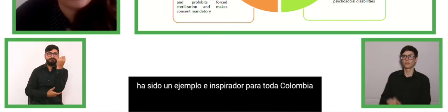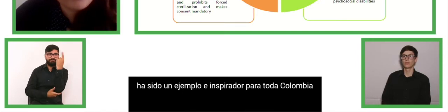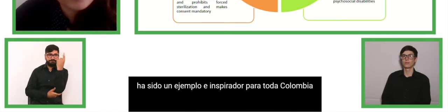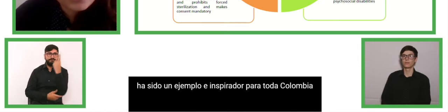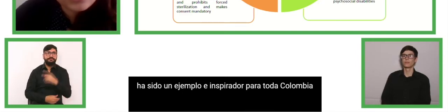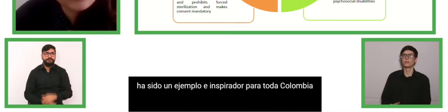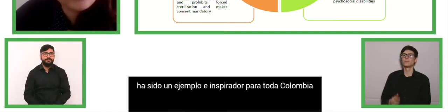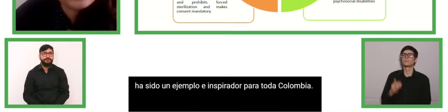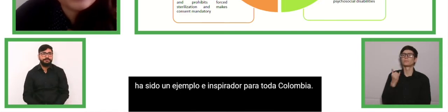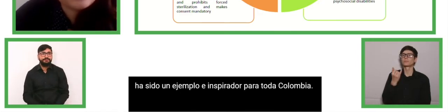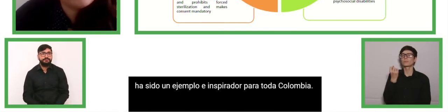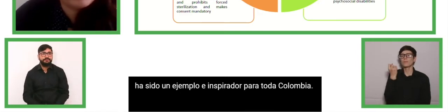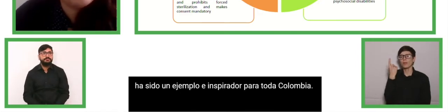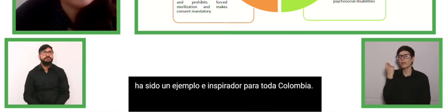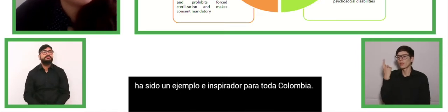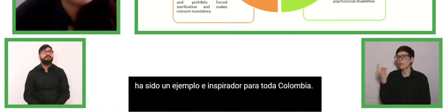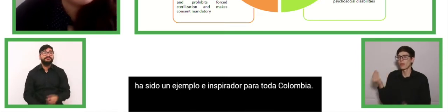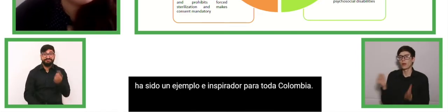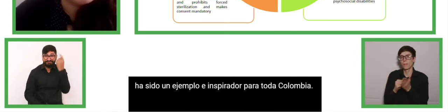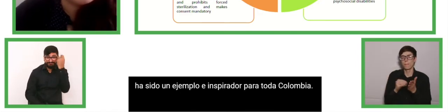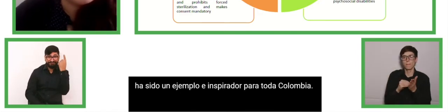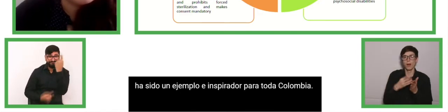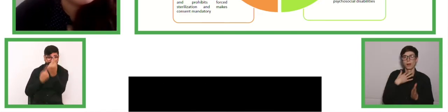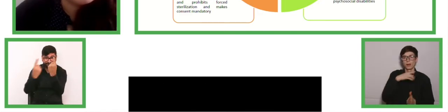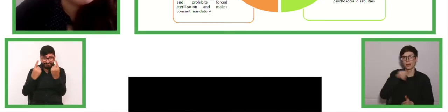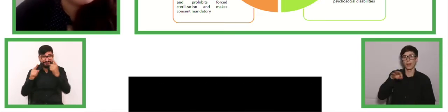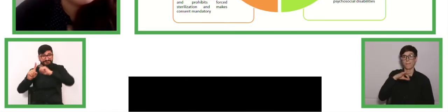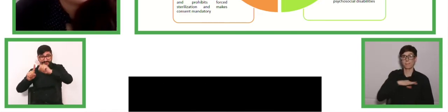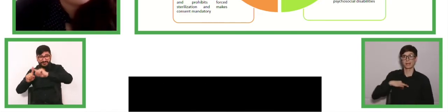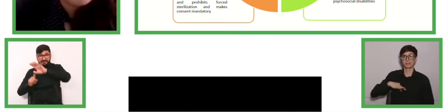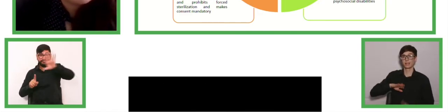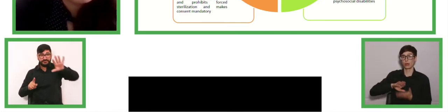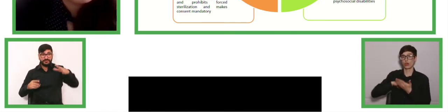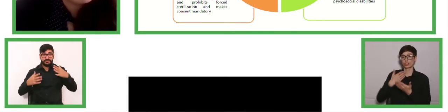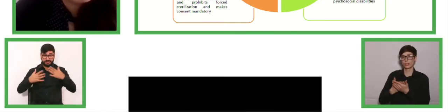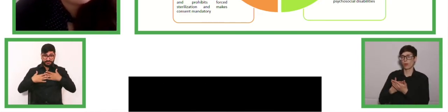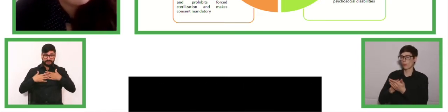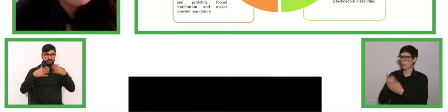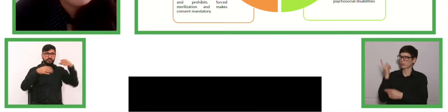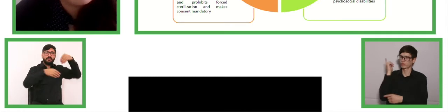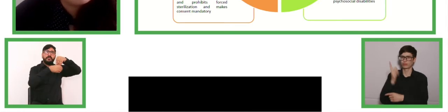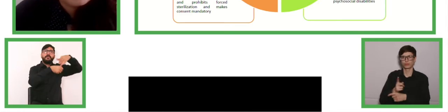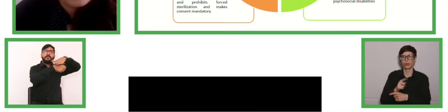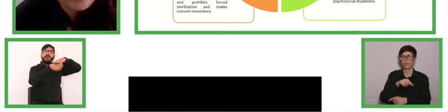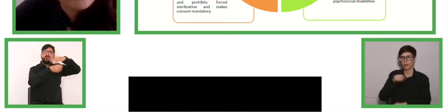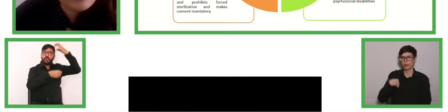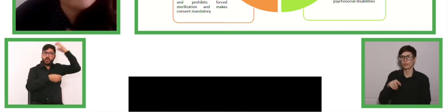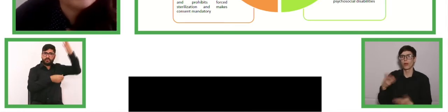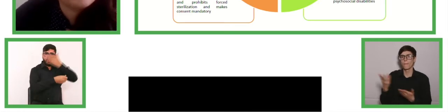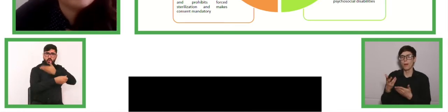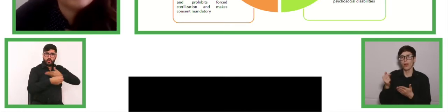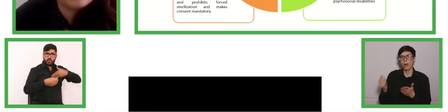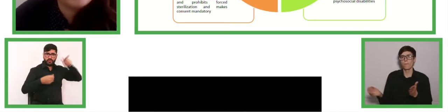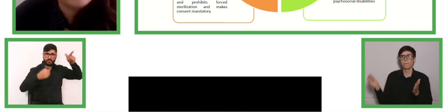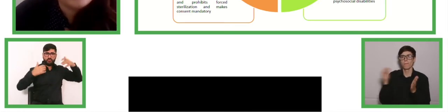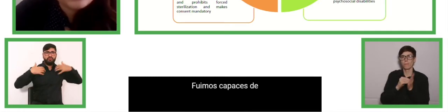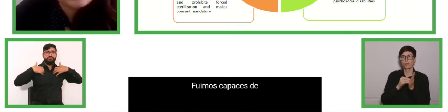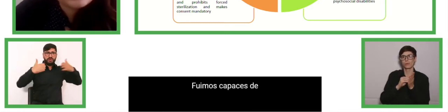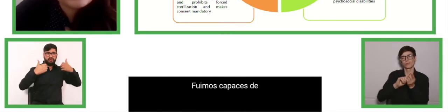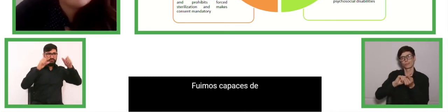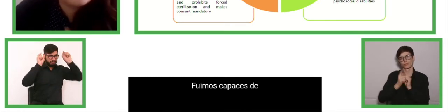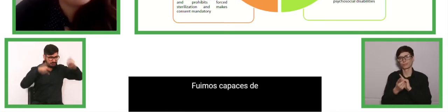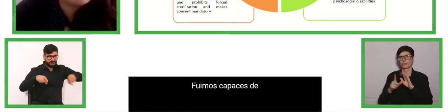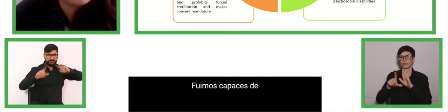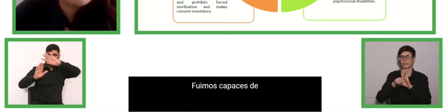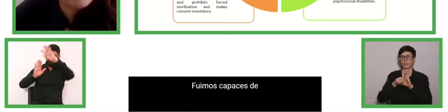of Health to enact the regulation 1904 of 2017. Throughout this regulation, it